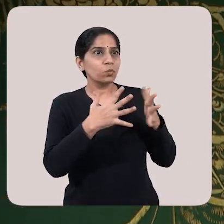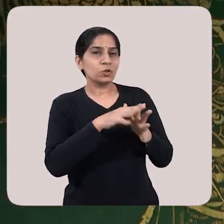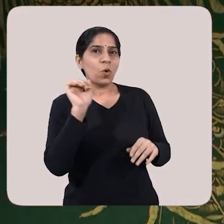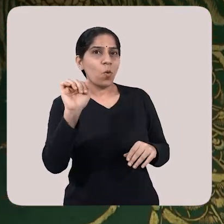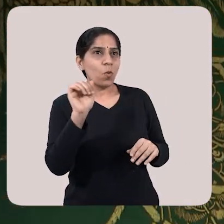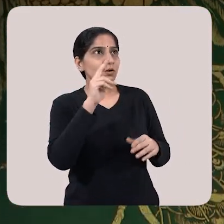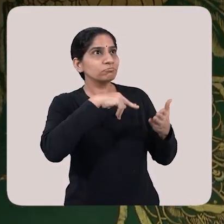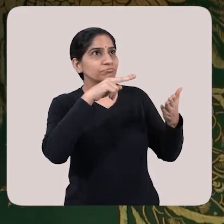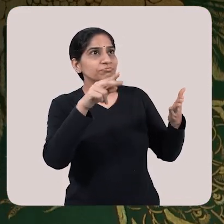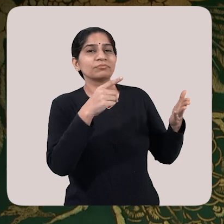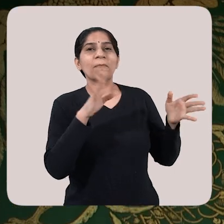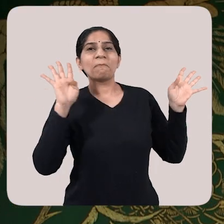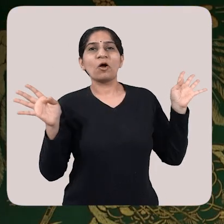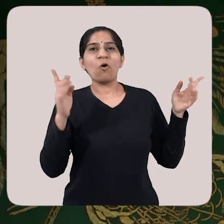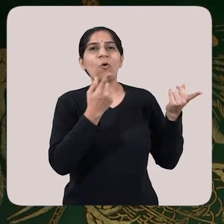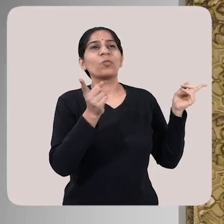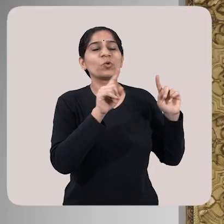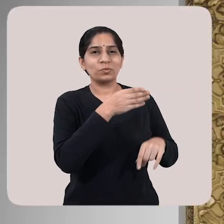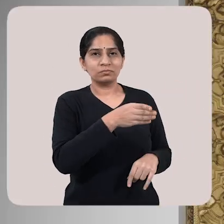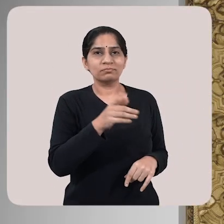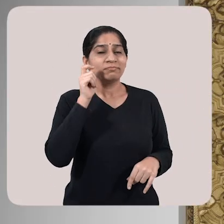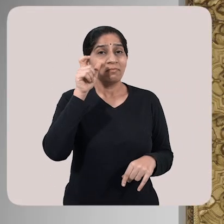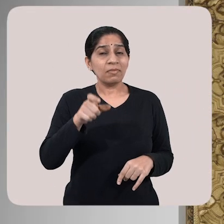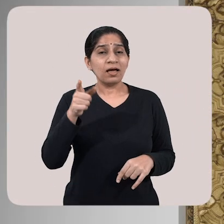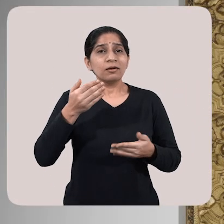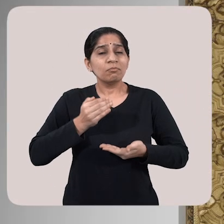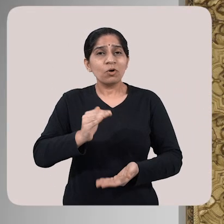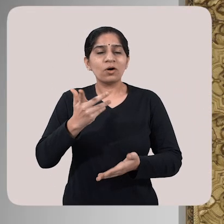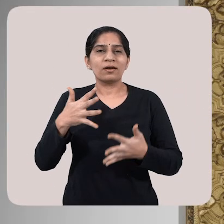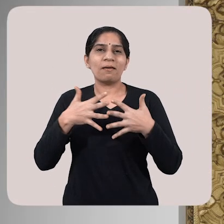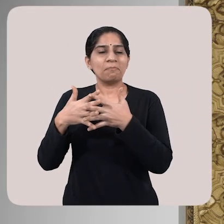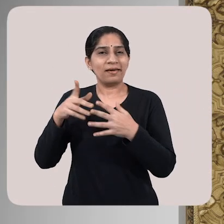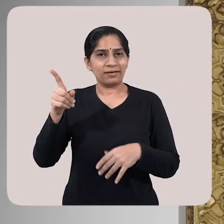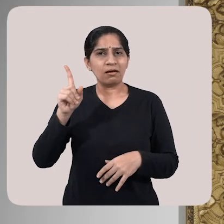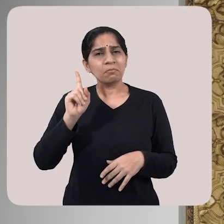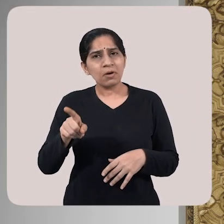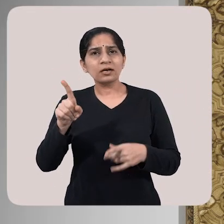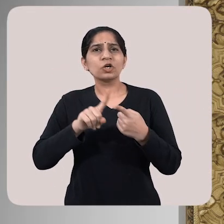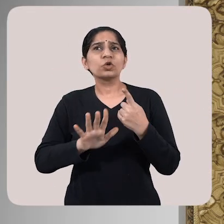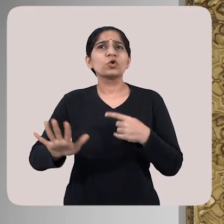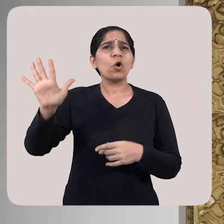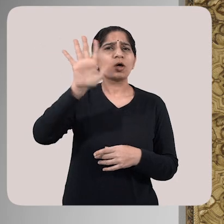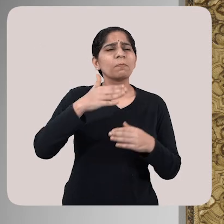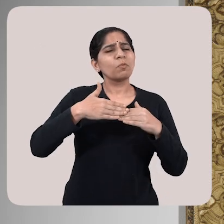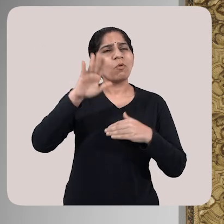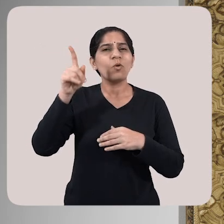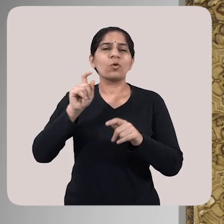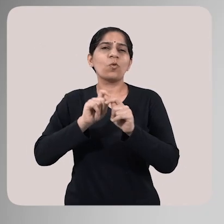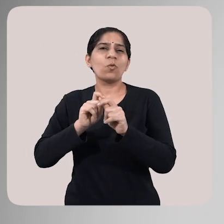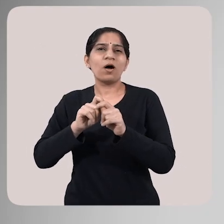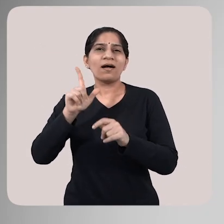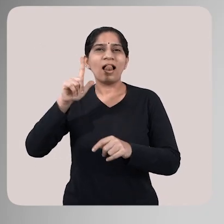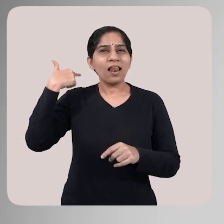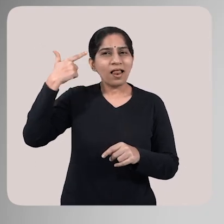McNeill Whistler's Peacock Room. Whistler was born in the United States, but spent his career in European